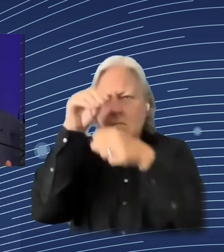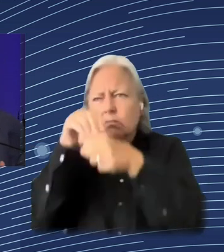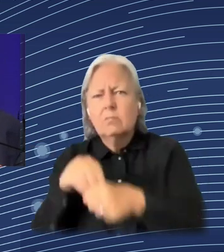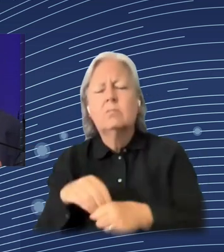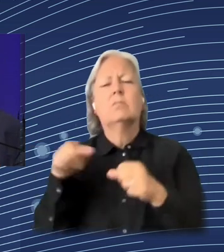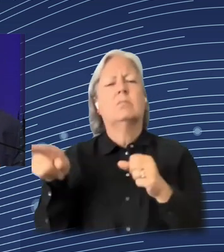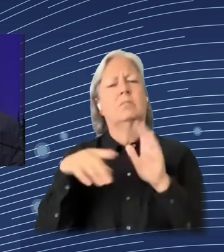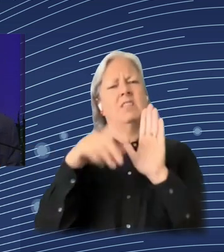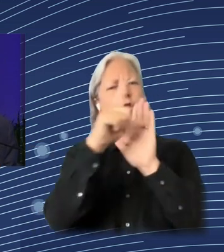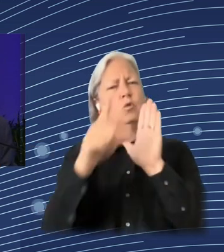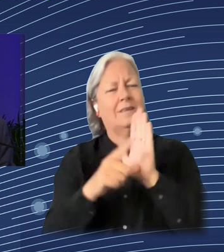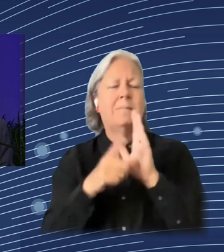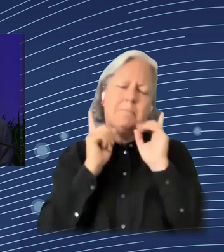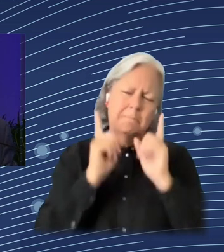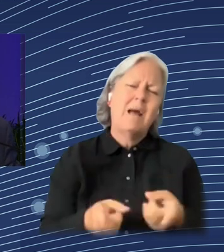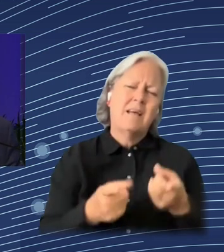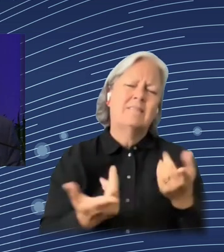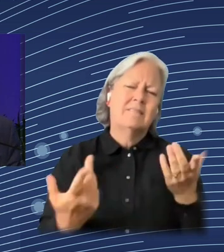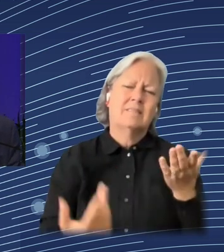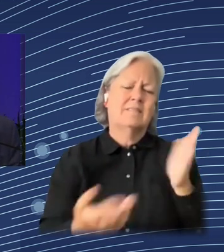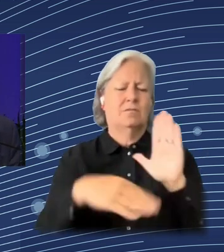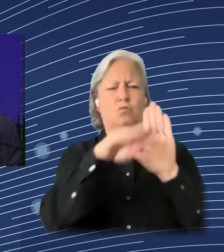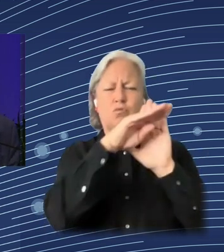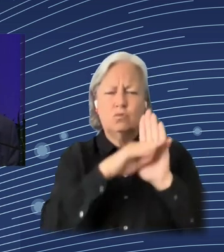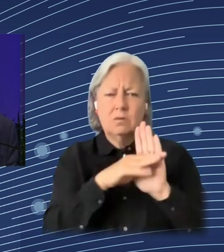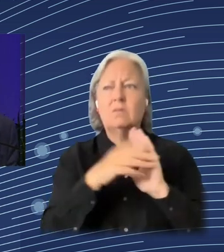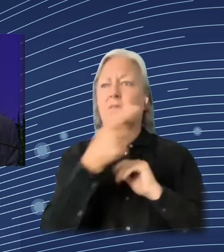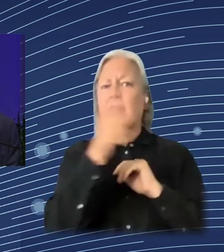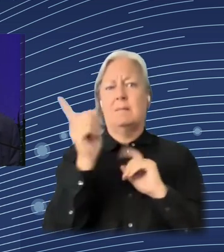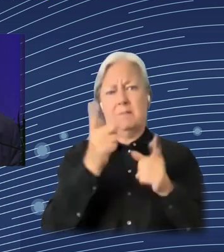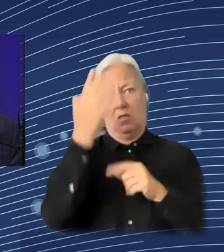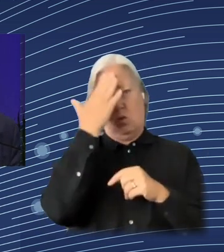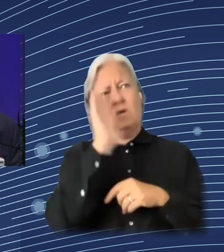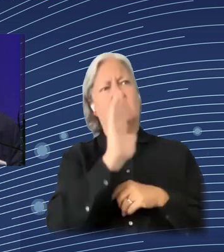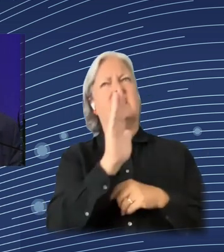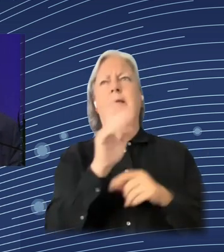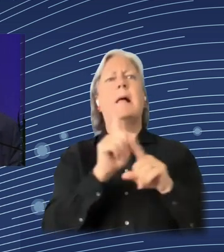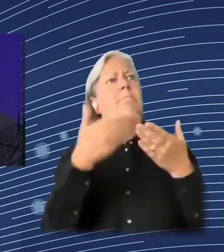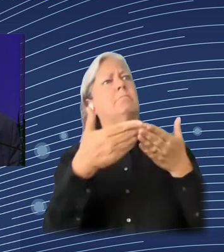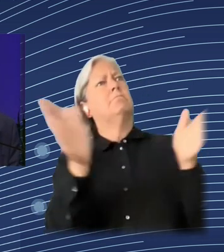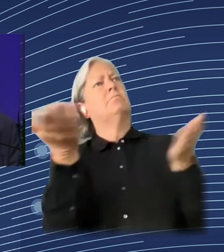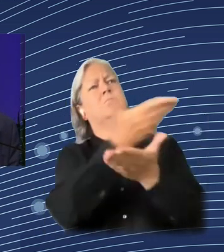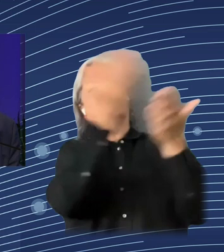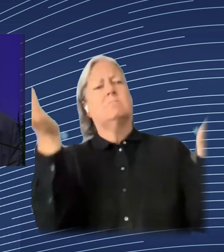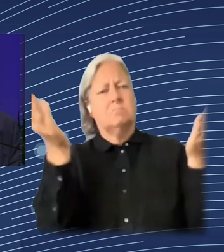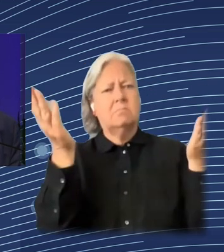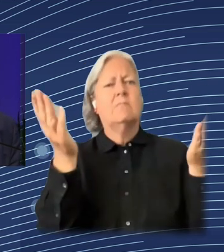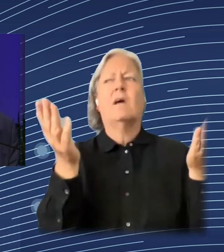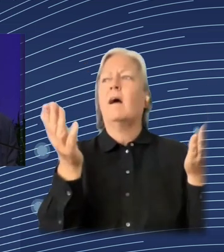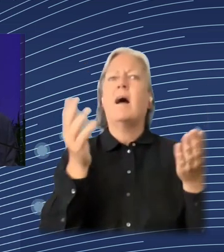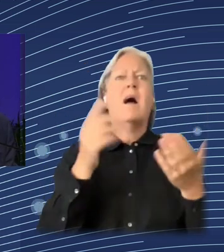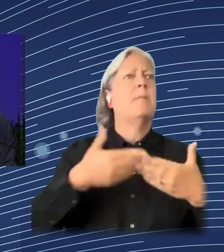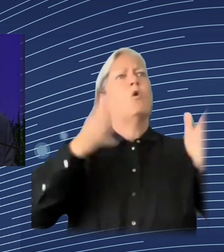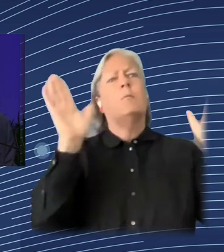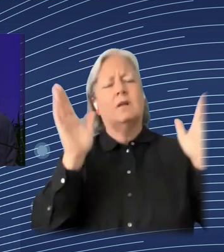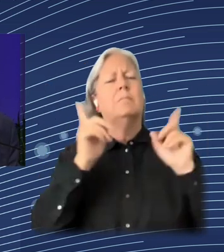the people should know their right when we are using this as a public institution in this regard. So thank you. Hopefully